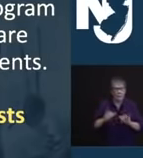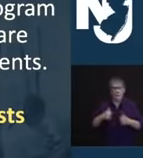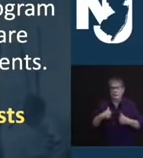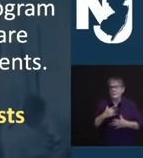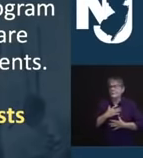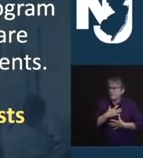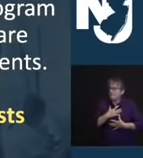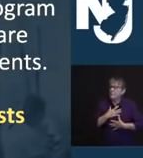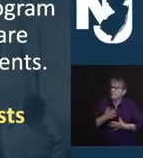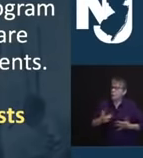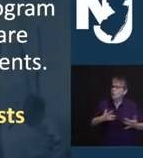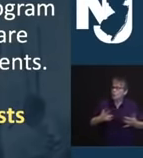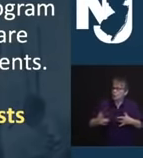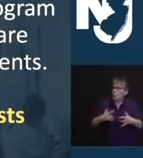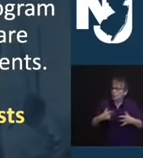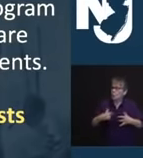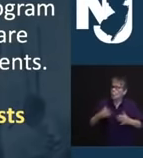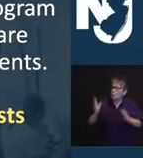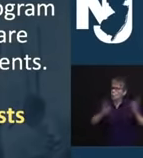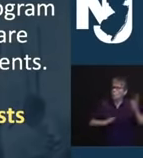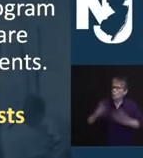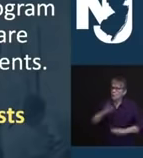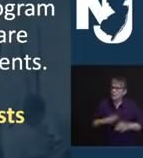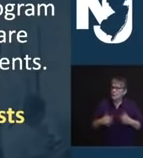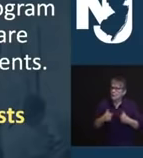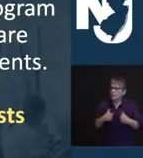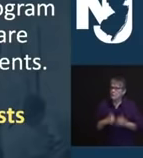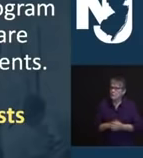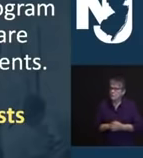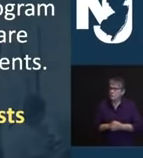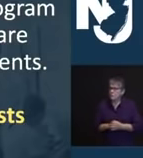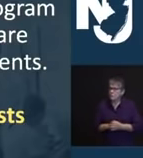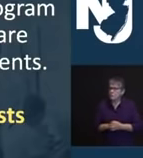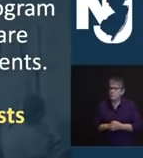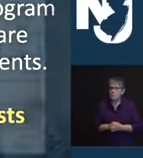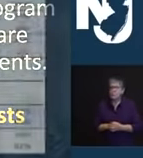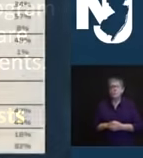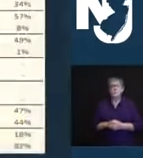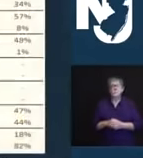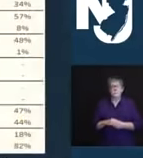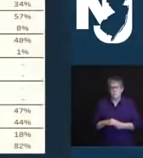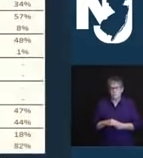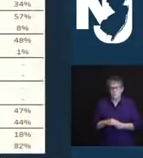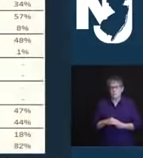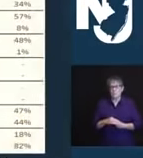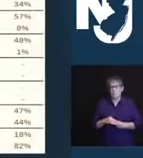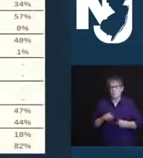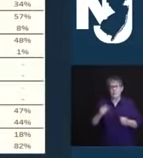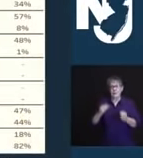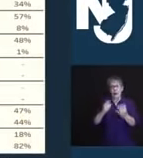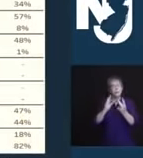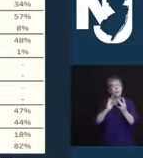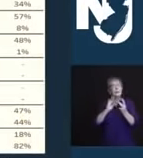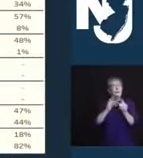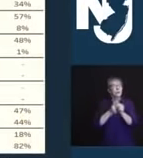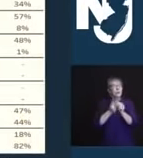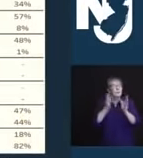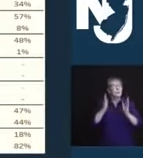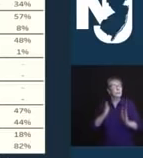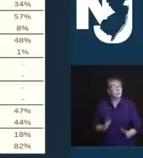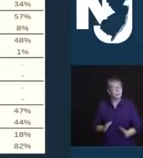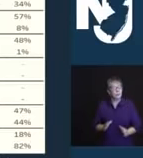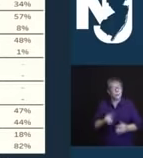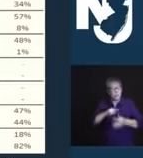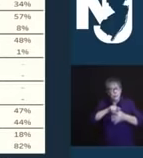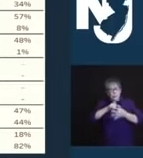in a few minutes. Now, on the other side of testing, let me switch gears, is contact tracing. The data on this slide, a little bit of an